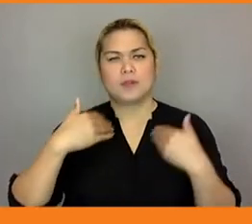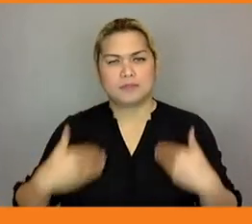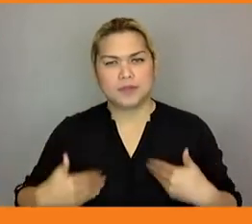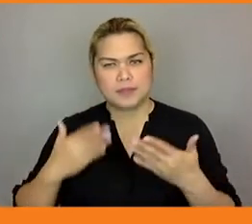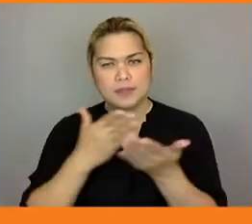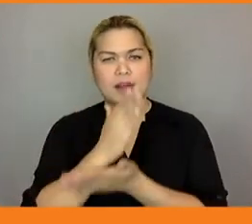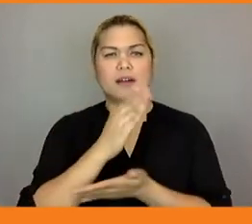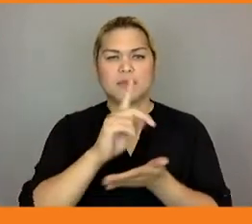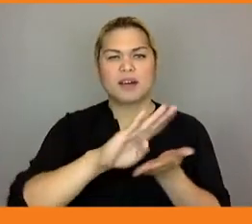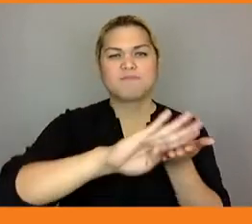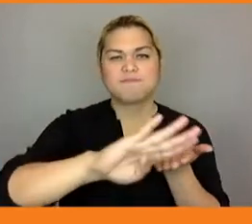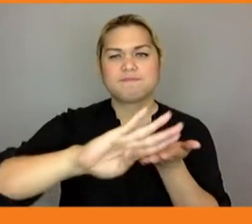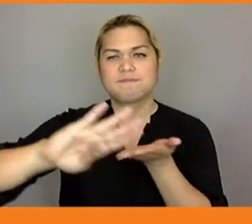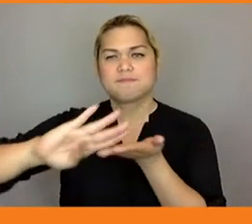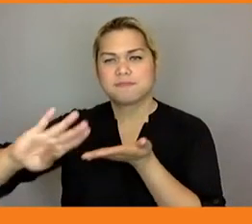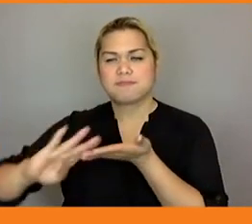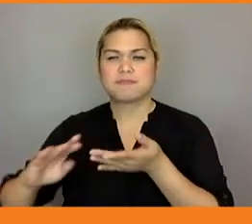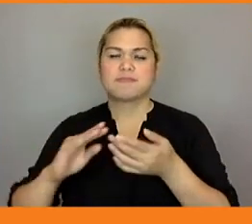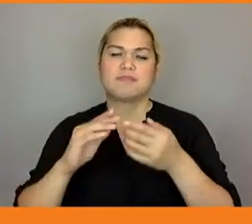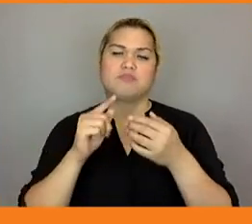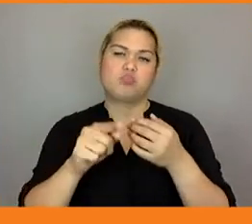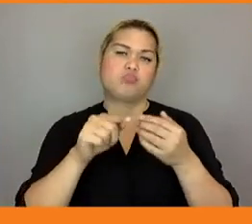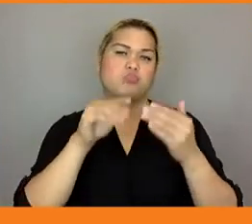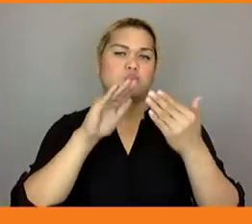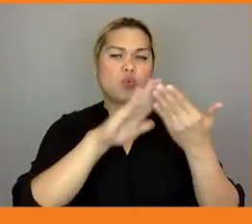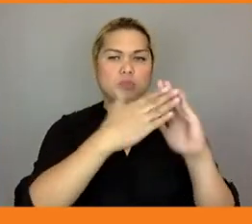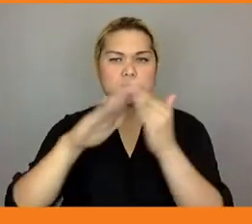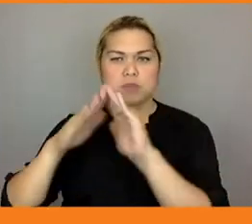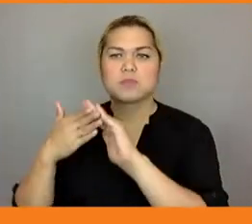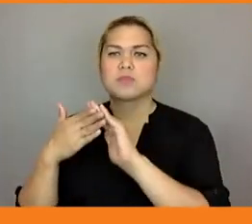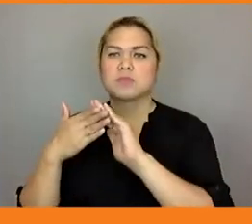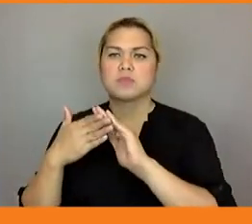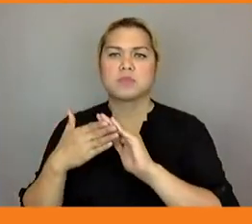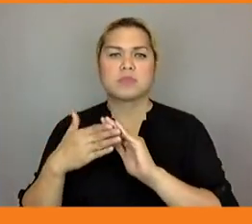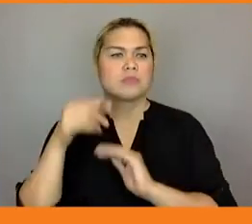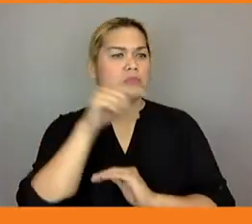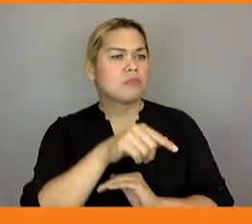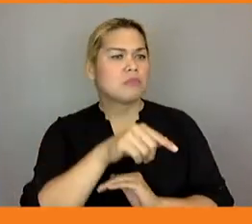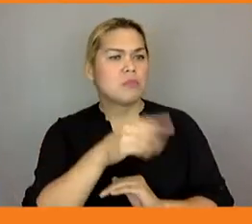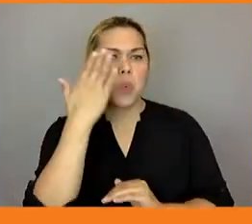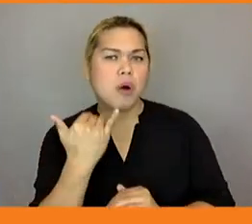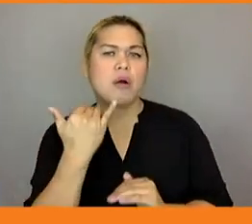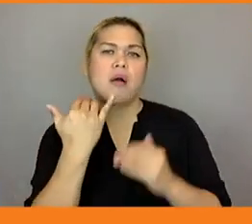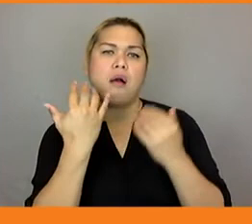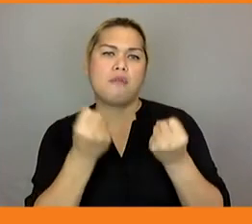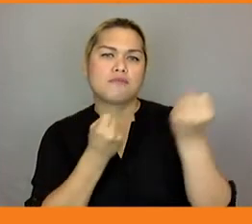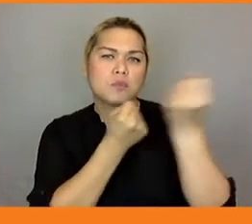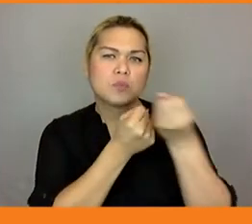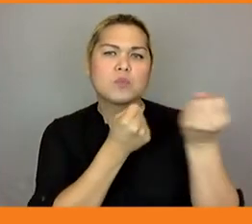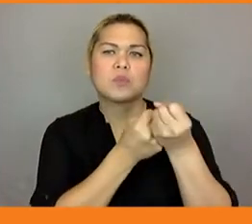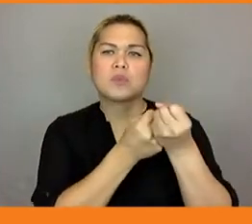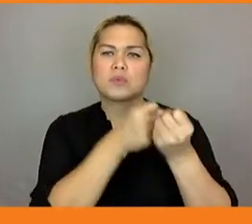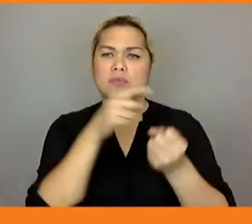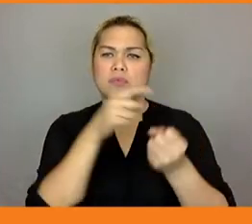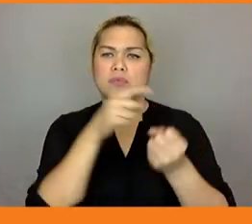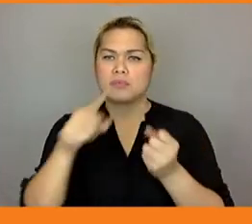in one side and another side continuously financing the dam projects. Then how will the ADB ensure to protect and promote the human